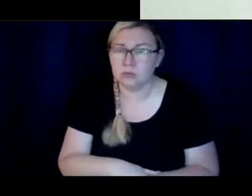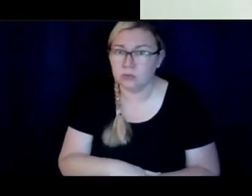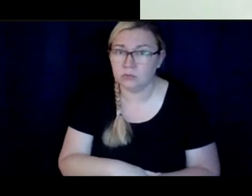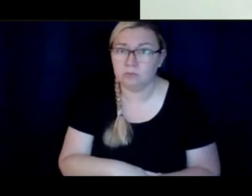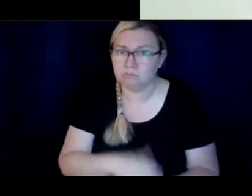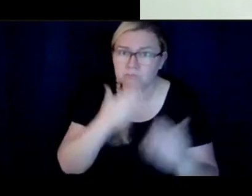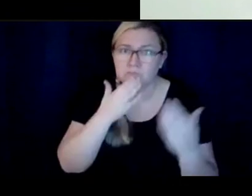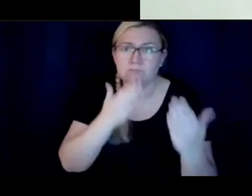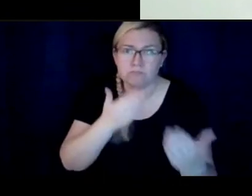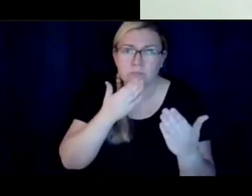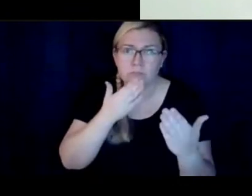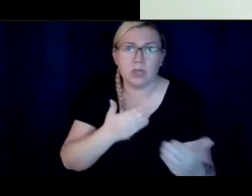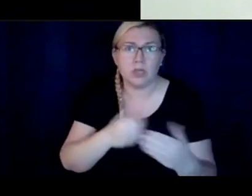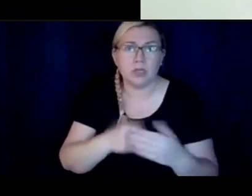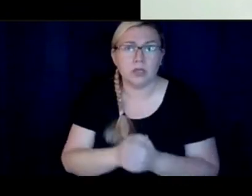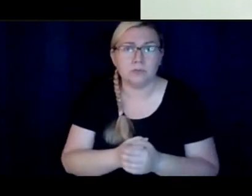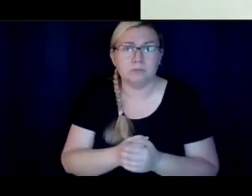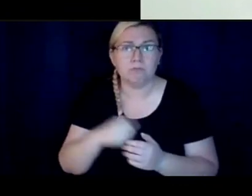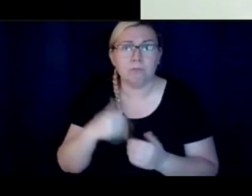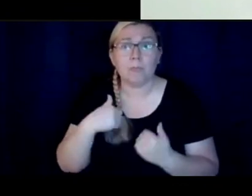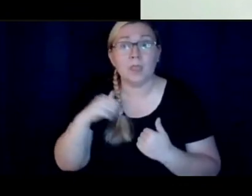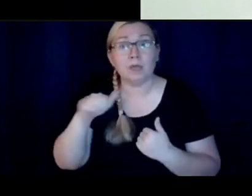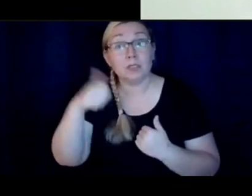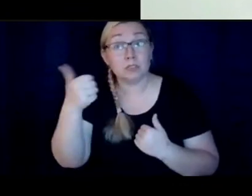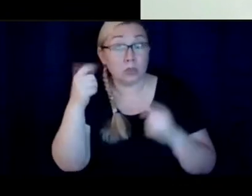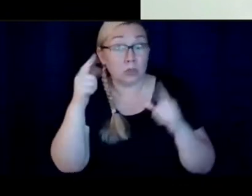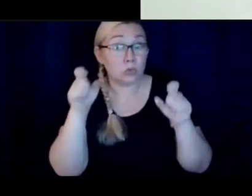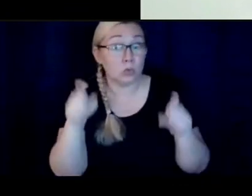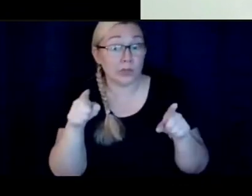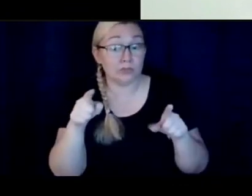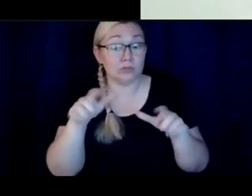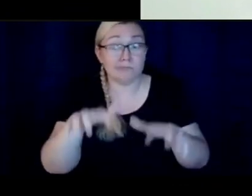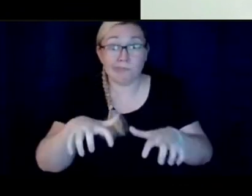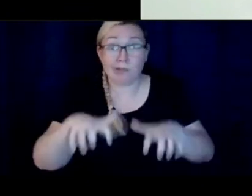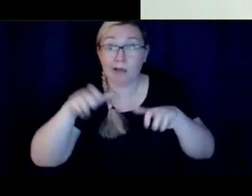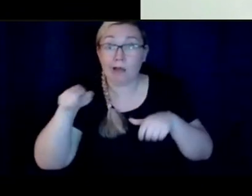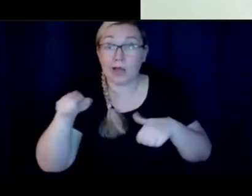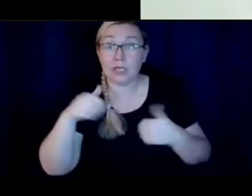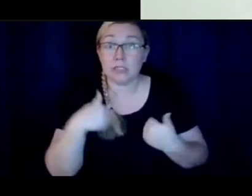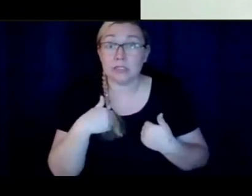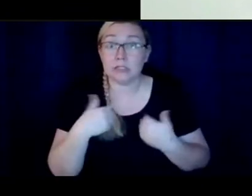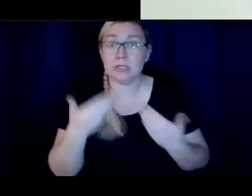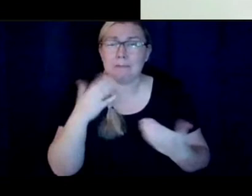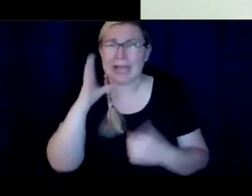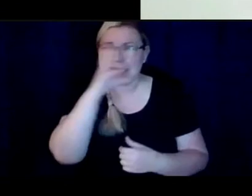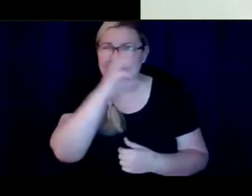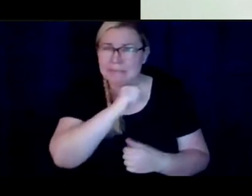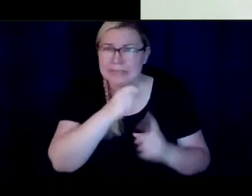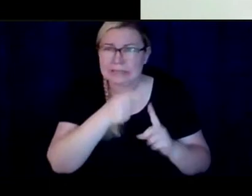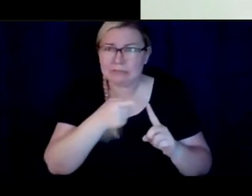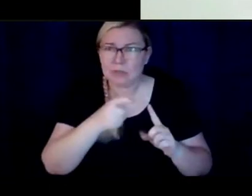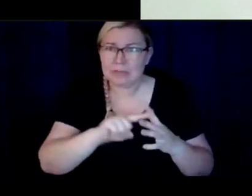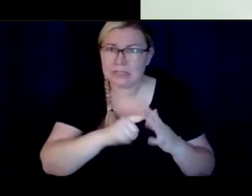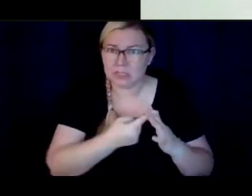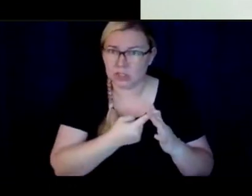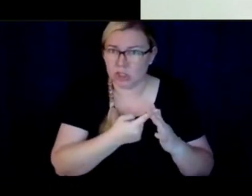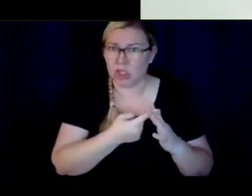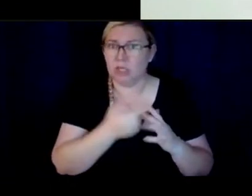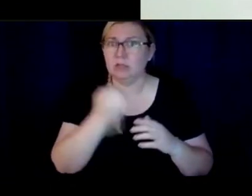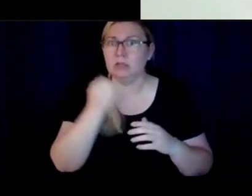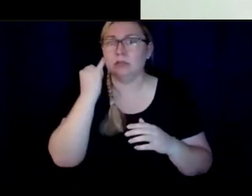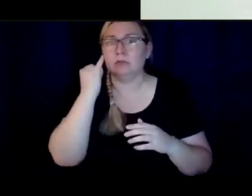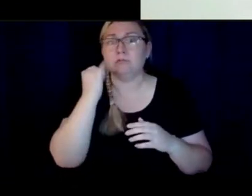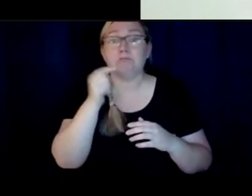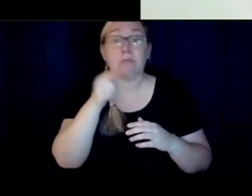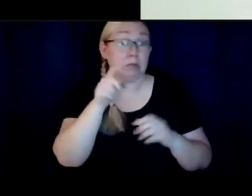Thank you. We've got another question from one of our viewers. They might have missed it from the beginning, so you can bring